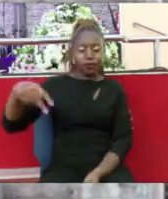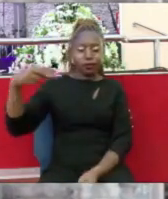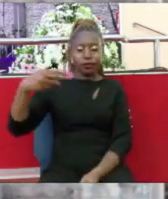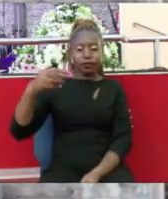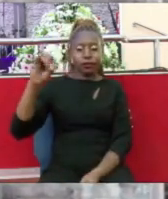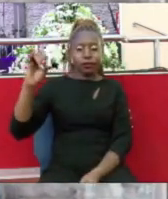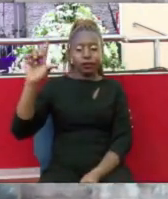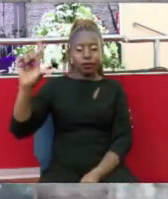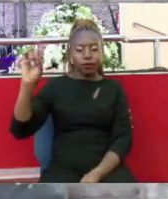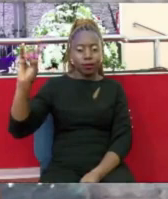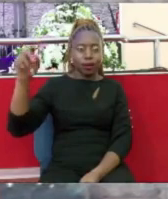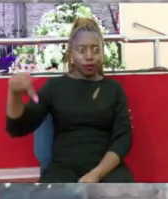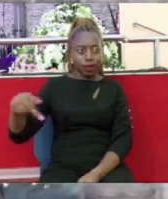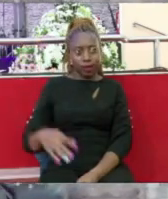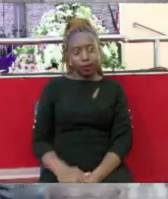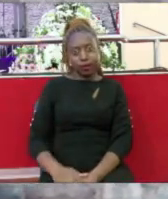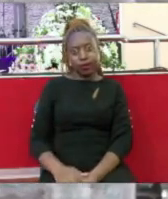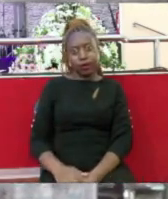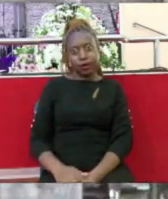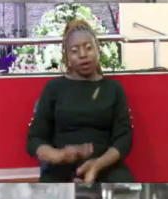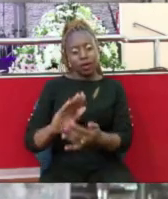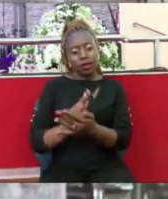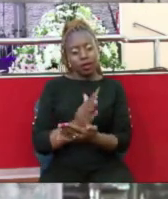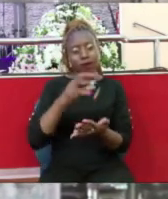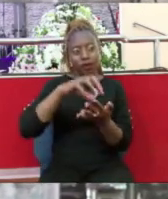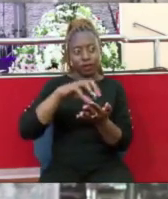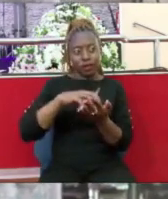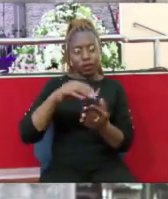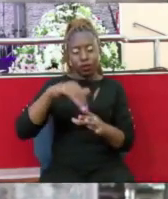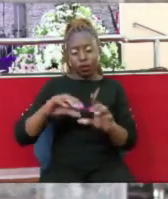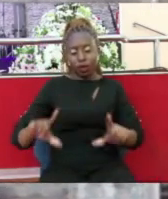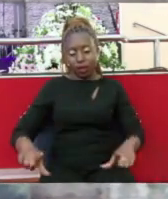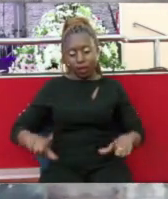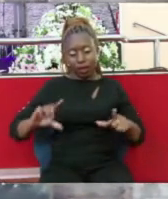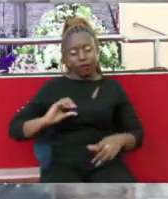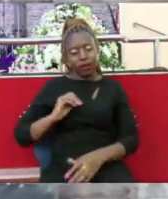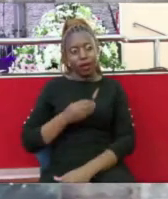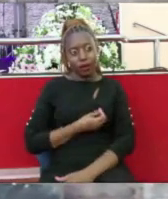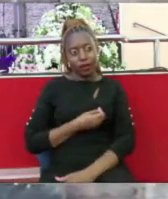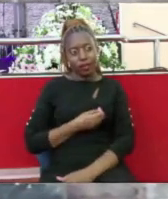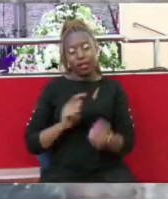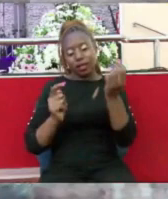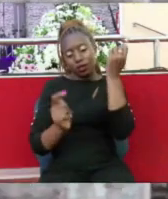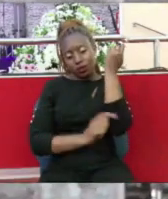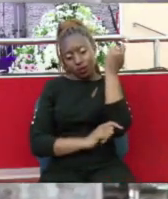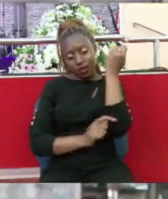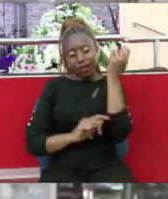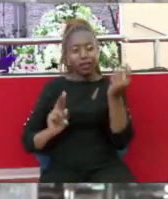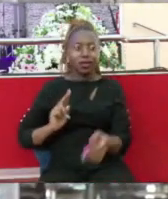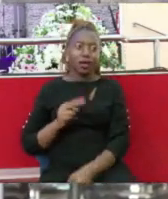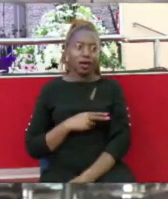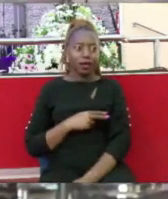the situations that God allows in our lives. Hali zingine ambazo Mungu anaachilia katika maisha yetu. It is to test us. Ni ili atujaribu sisi. It's to test